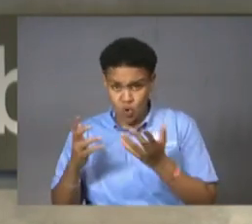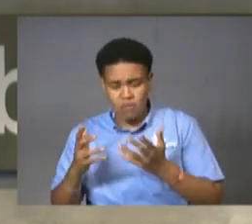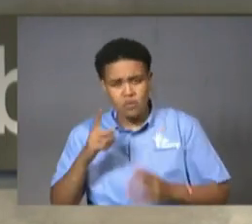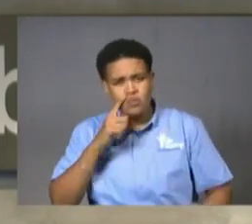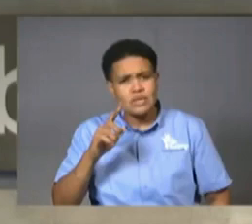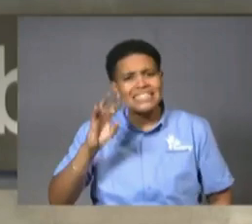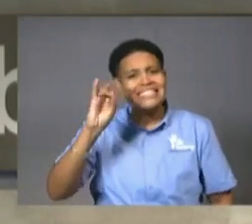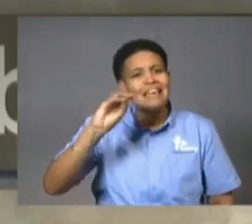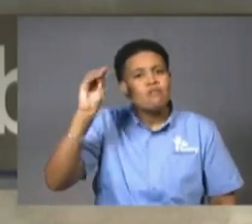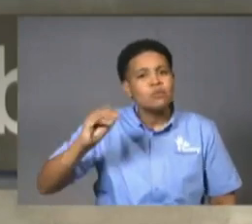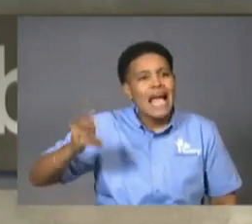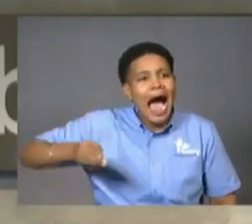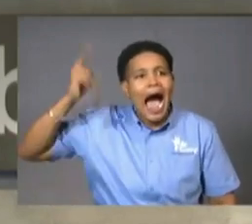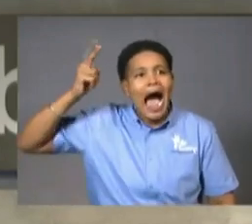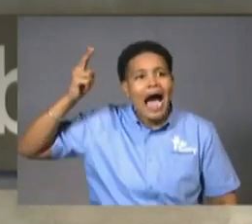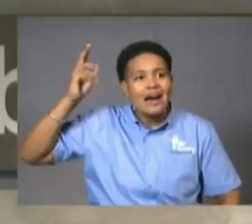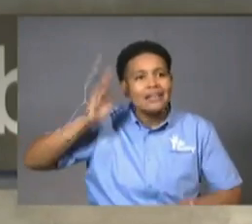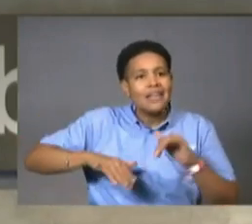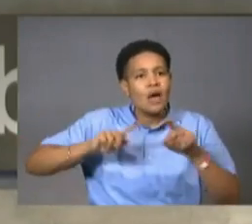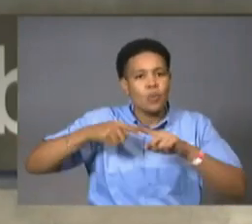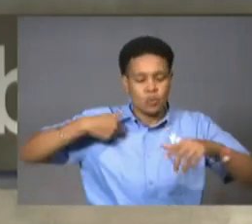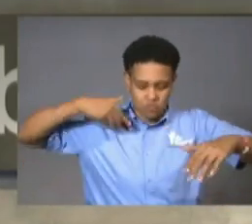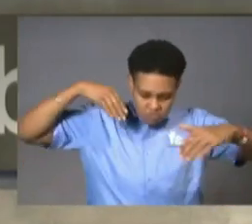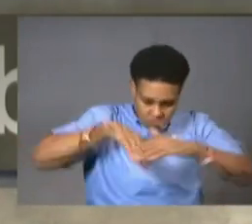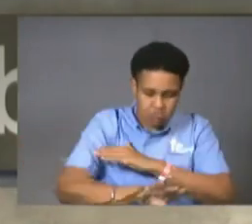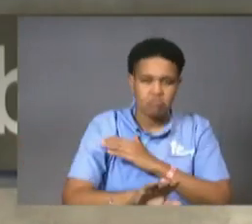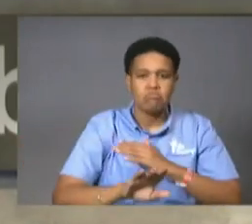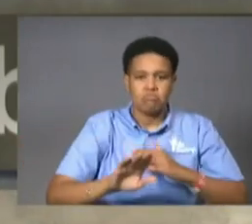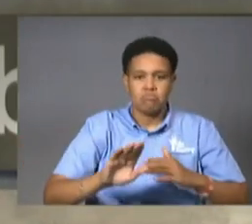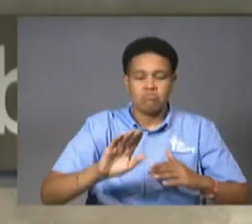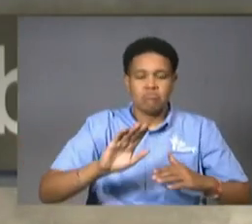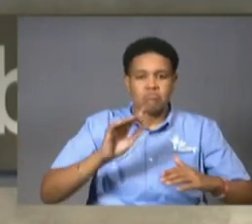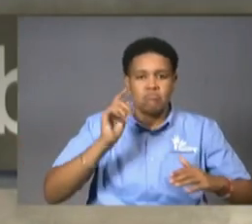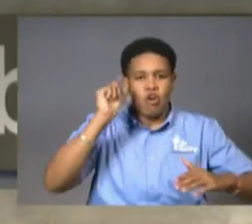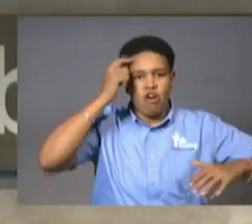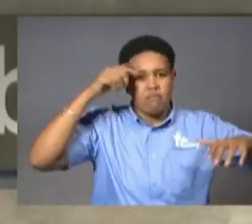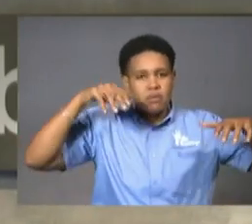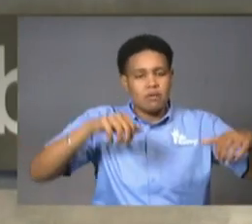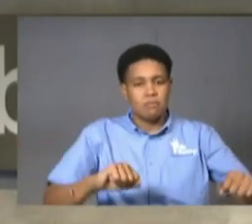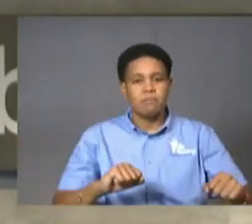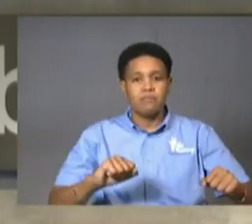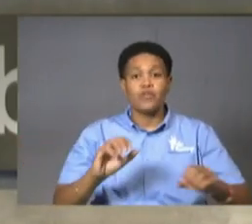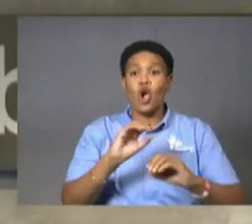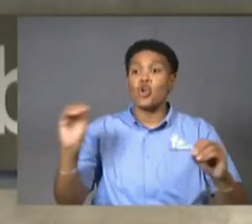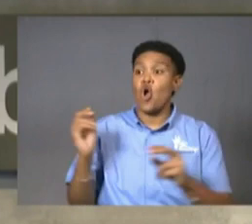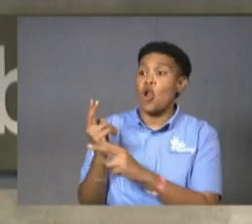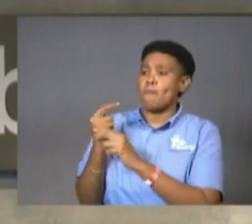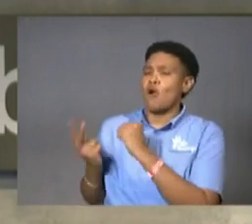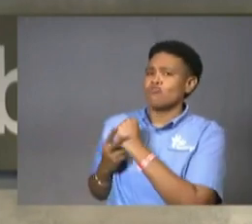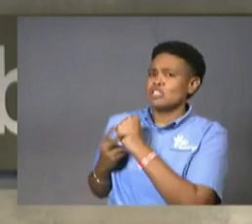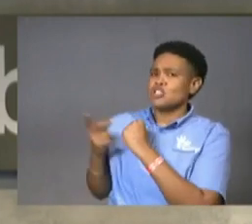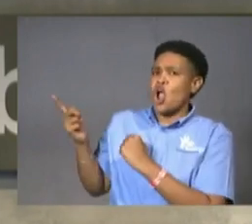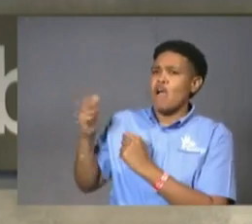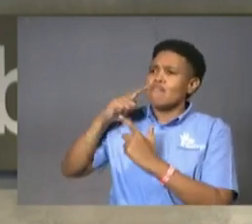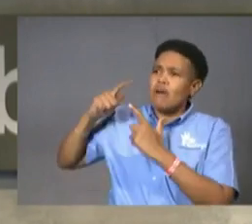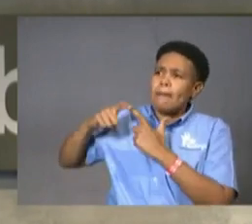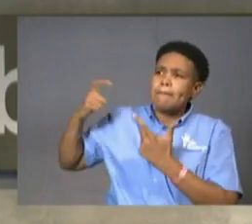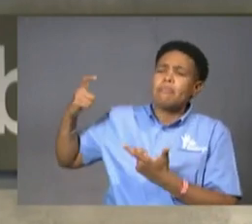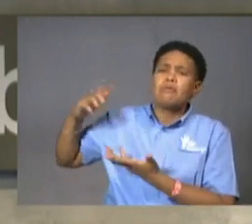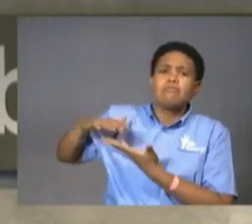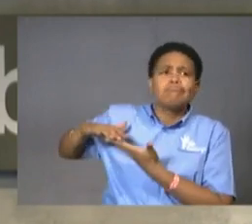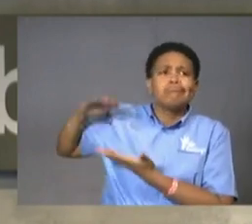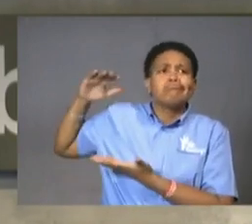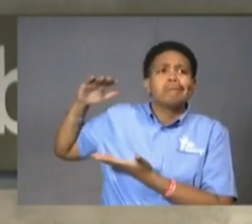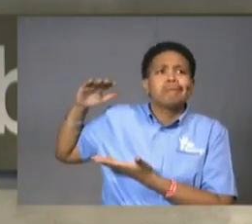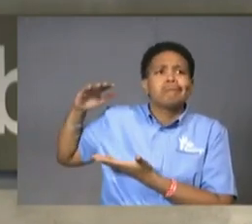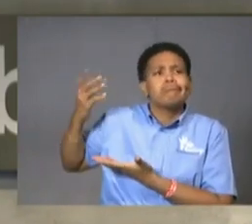higher than when we entered office. In addition, our non-borrowed reserves are greater by a